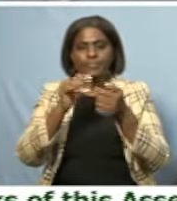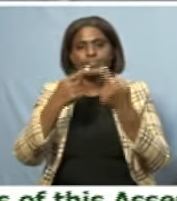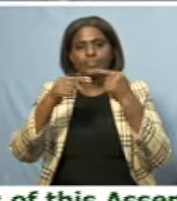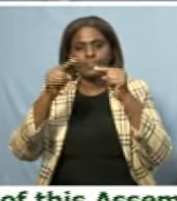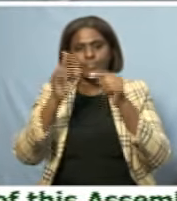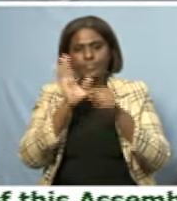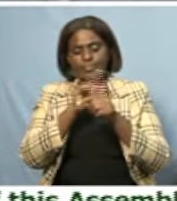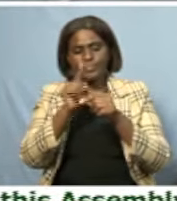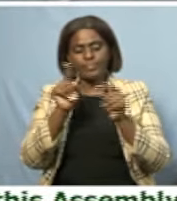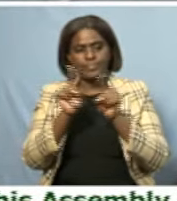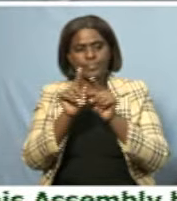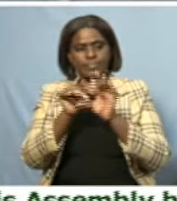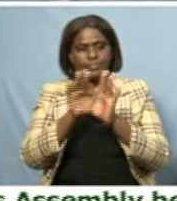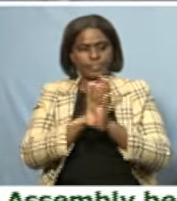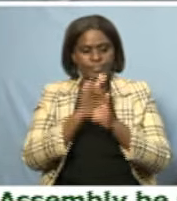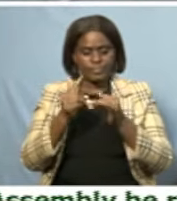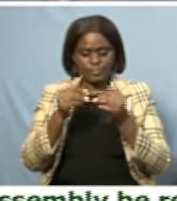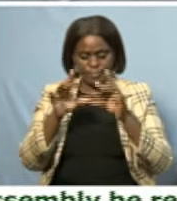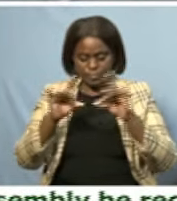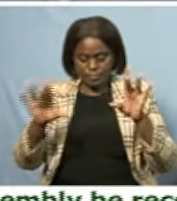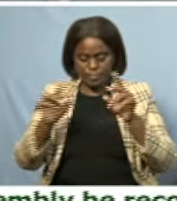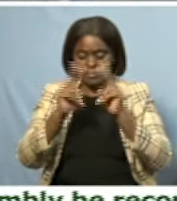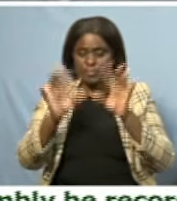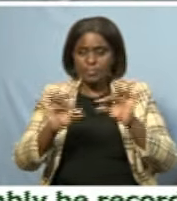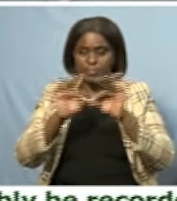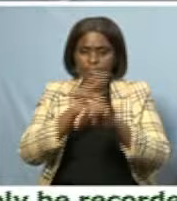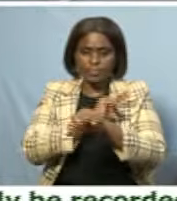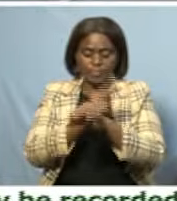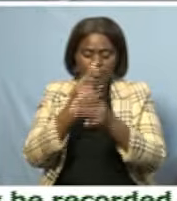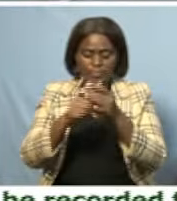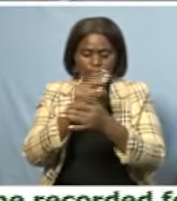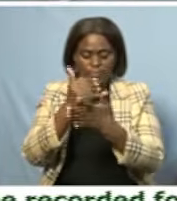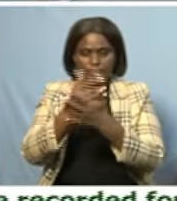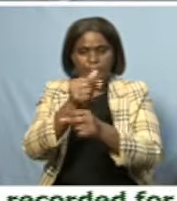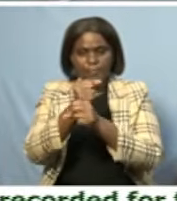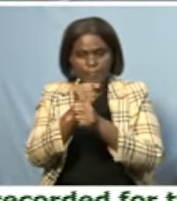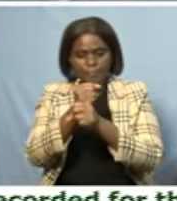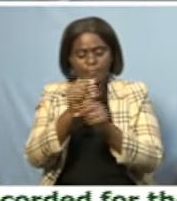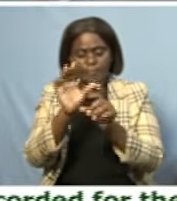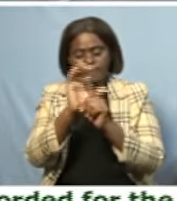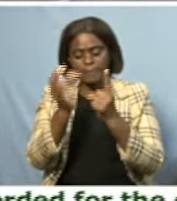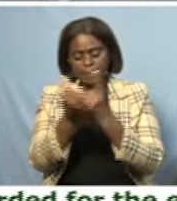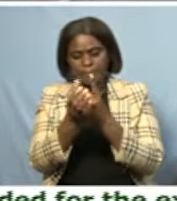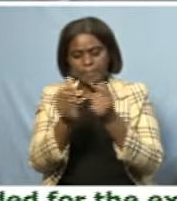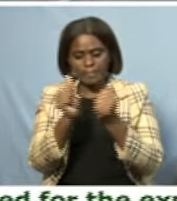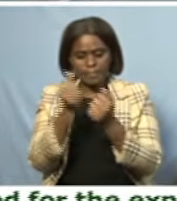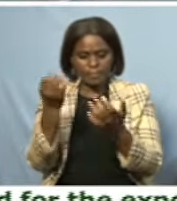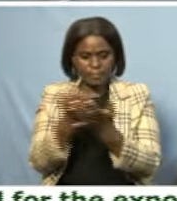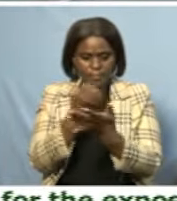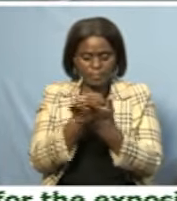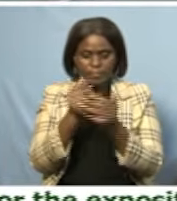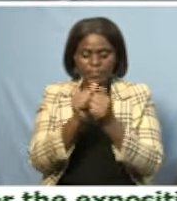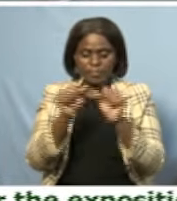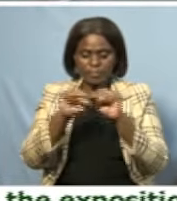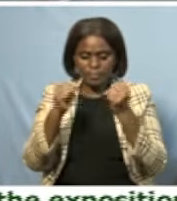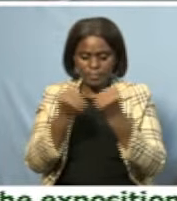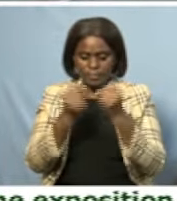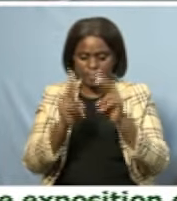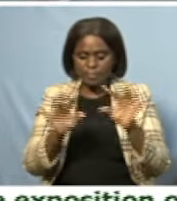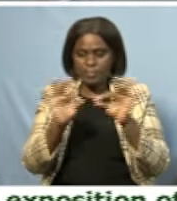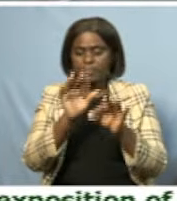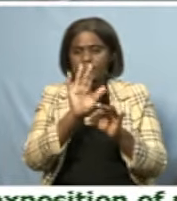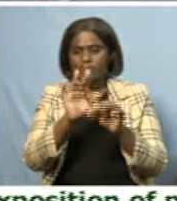progress. In Zambia, land is a critical resource that holds immense cultural, economic, and social